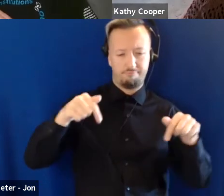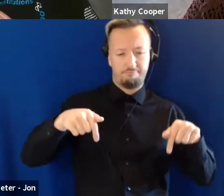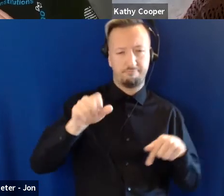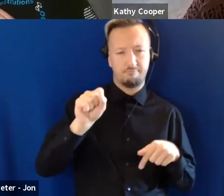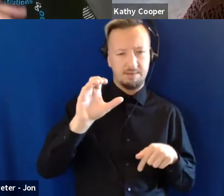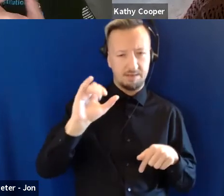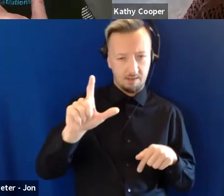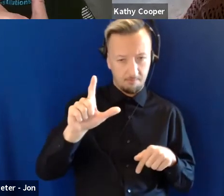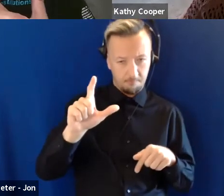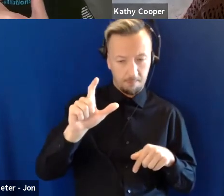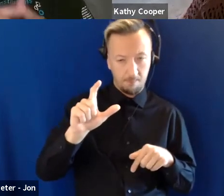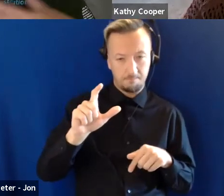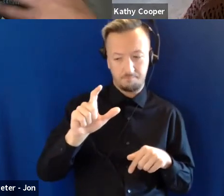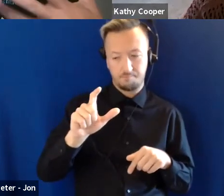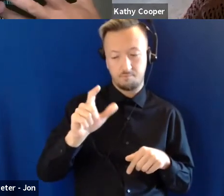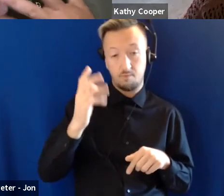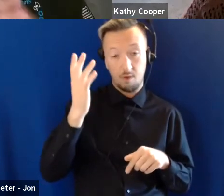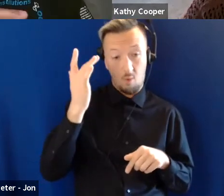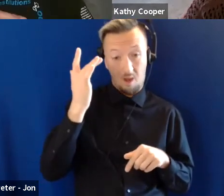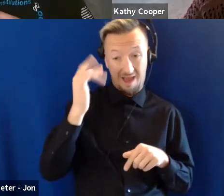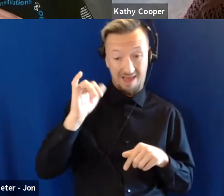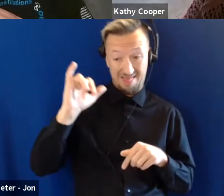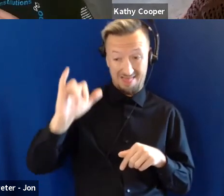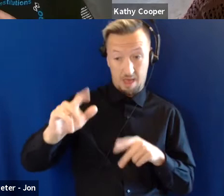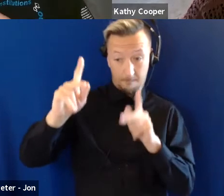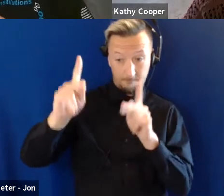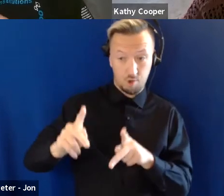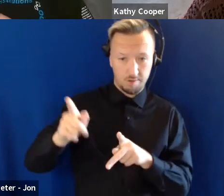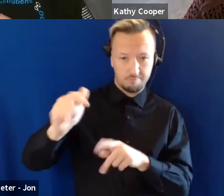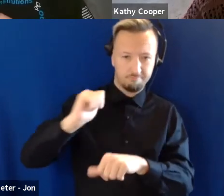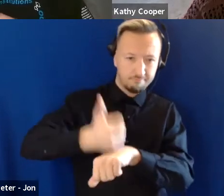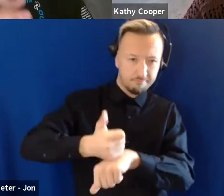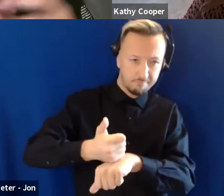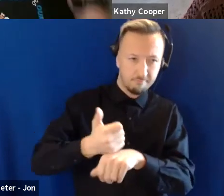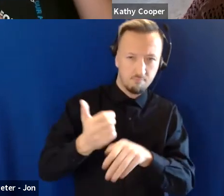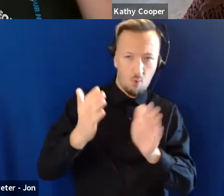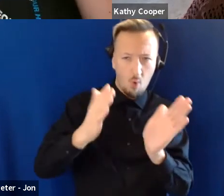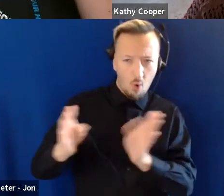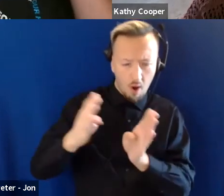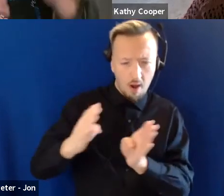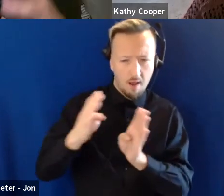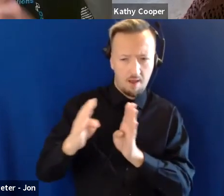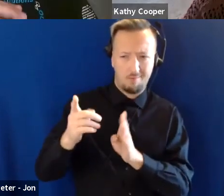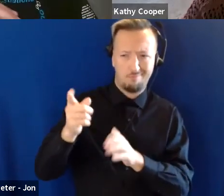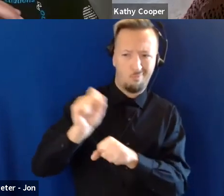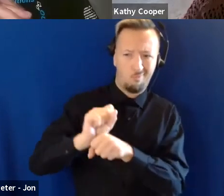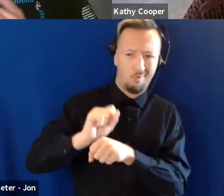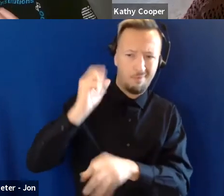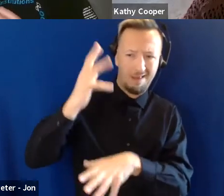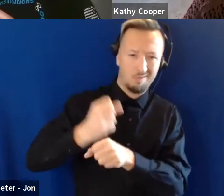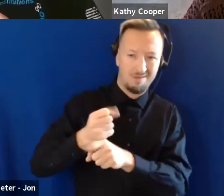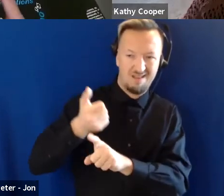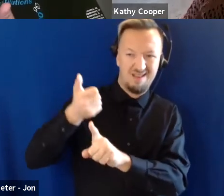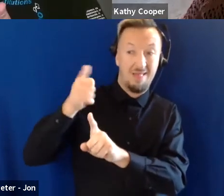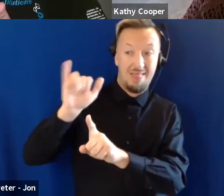primarily because the person who sort of organized the SILC and has been, and for many years was the